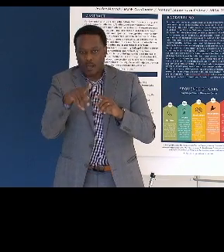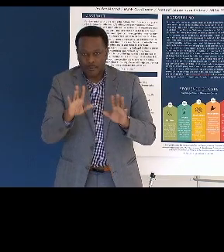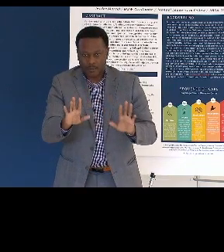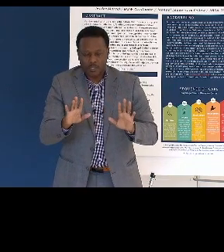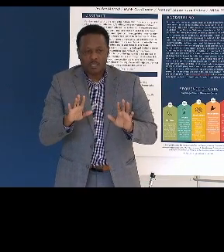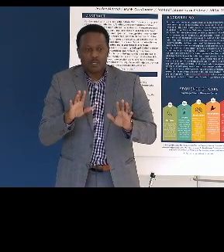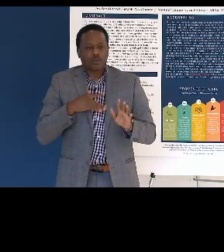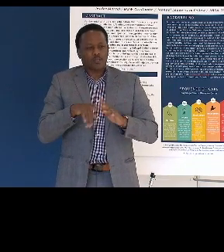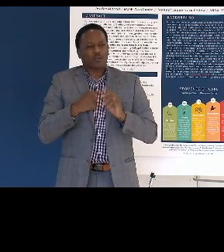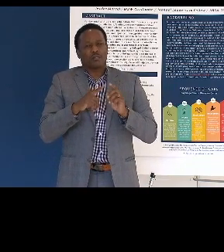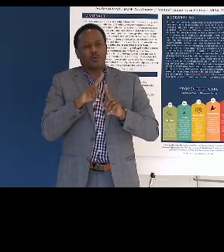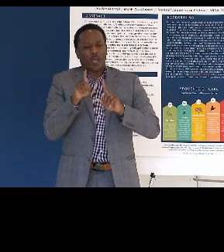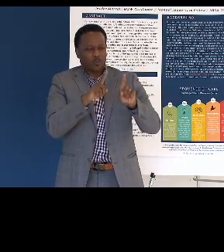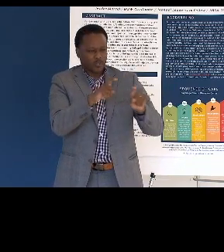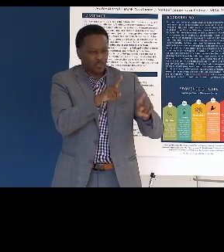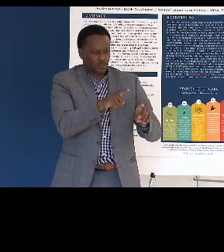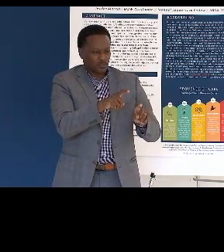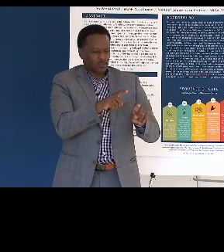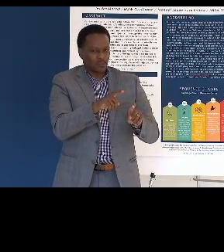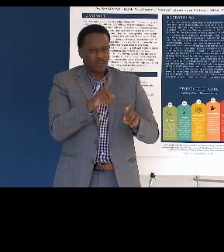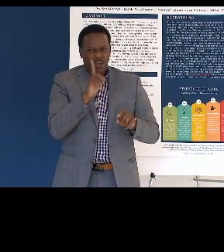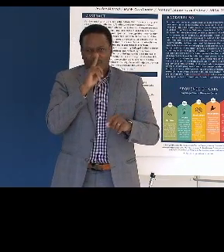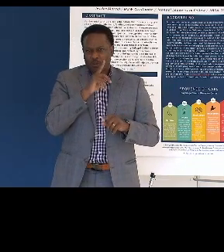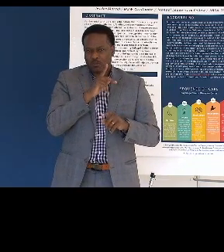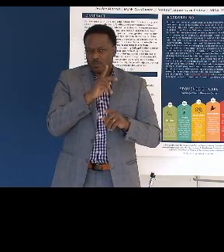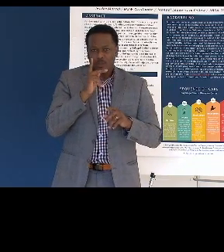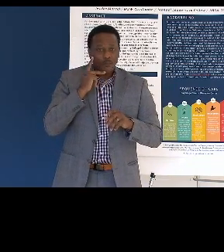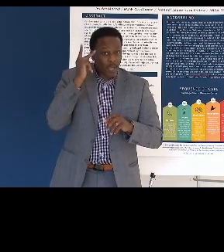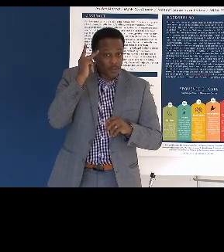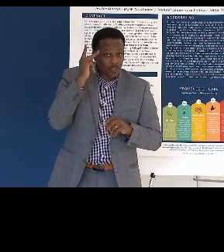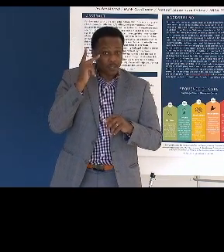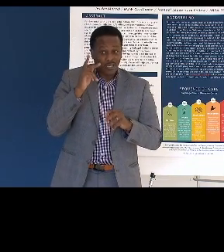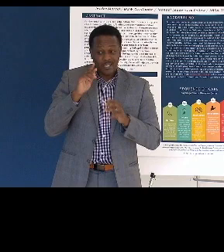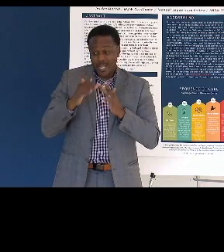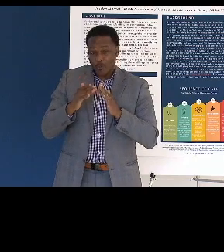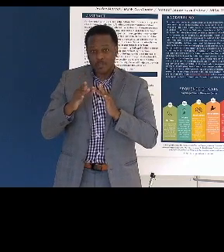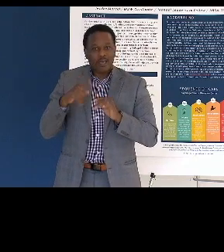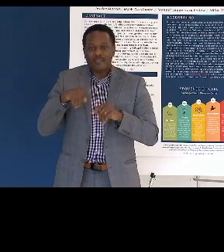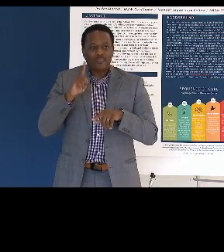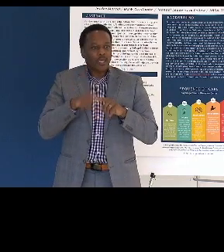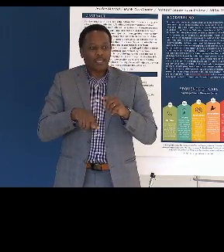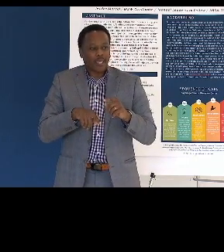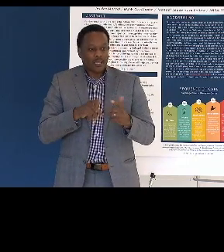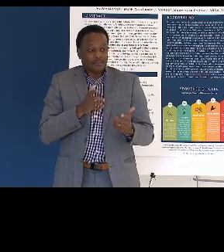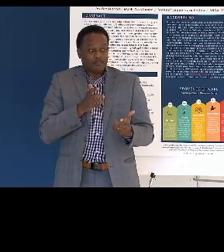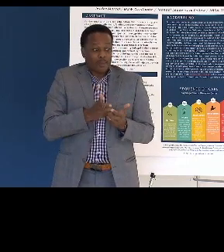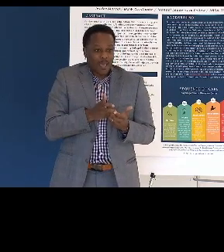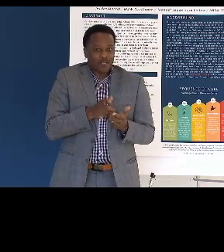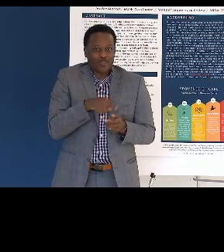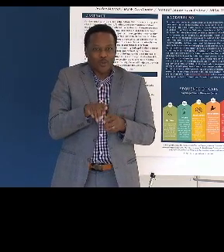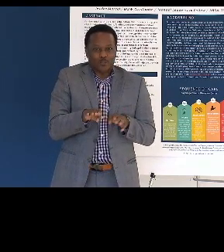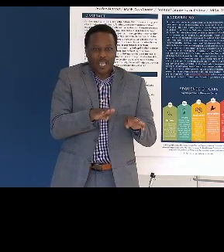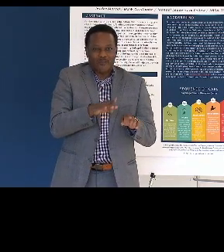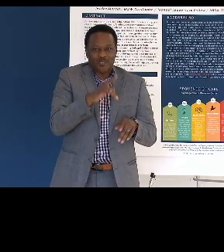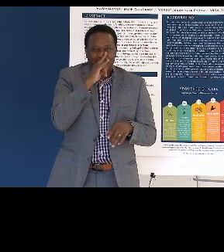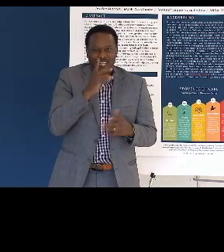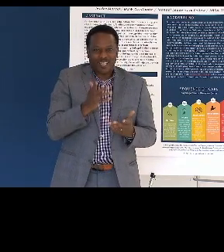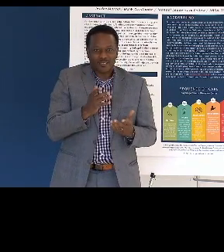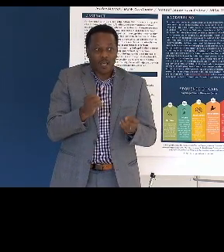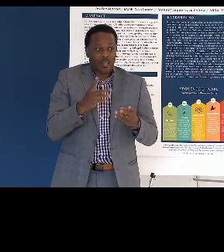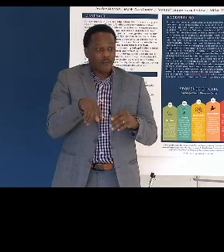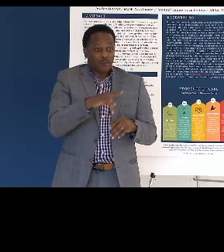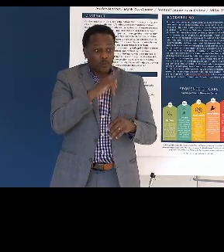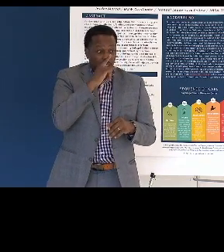to ask questions, and I got, foster parents and networks are being unable to meet the behaviors of the kids. A lot of them have